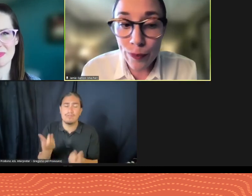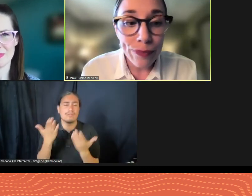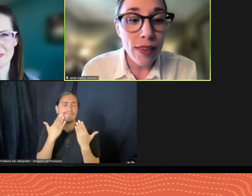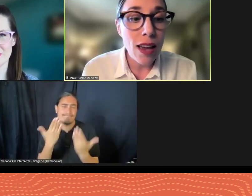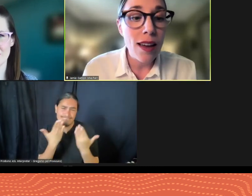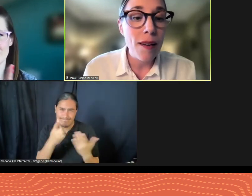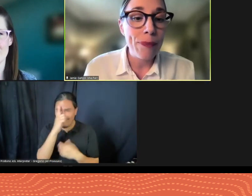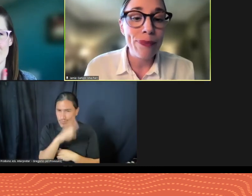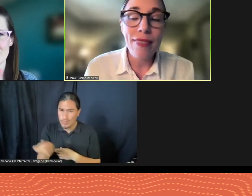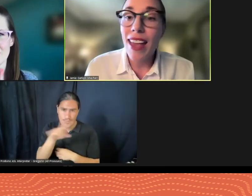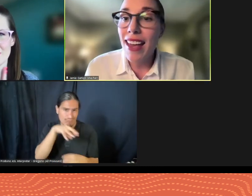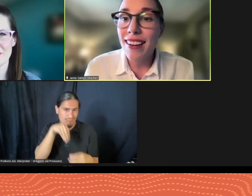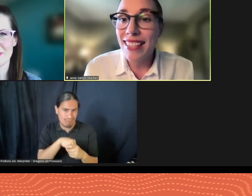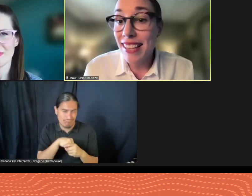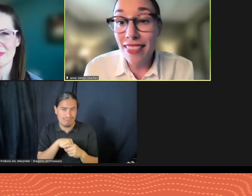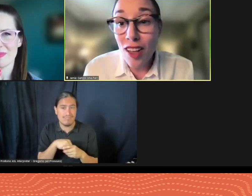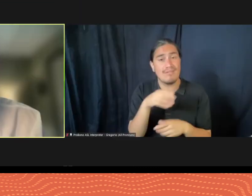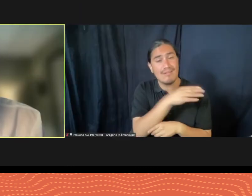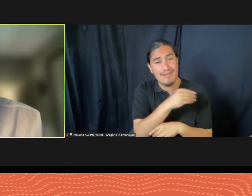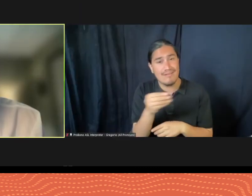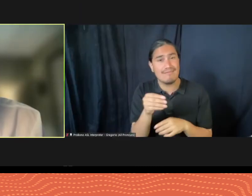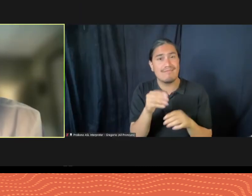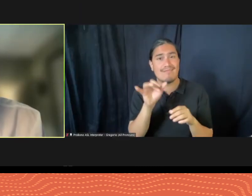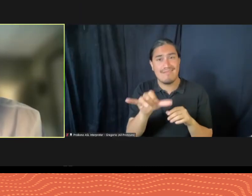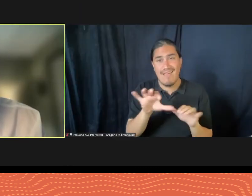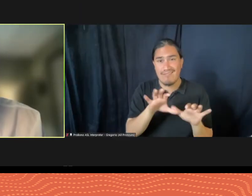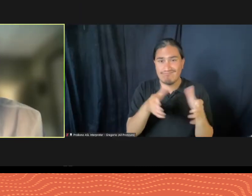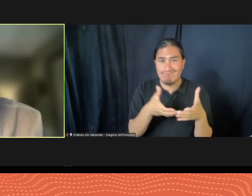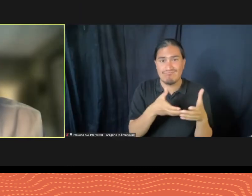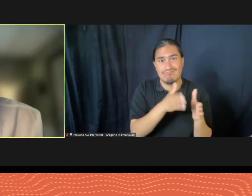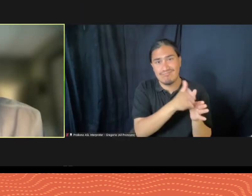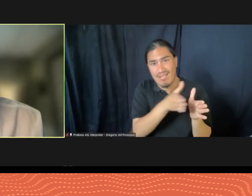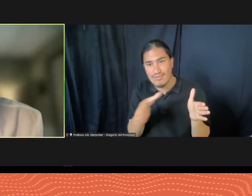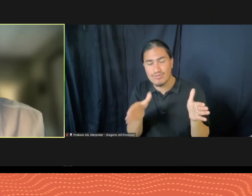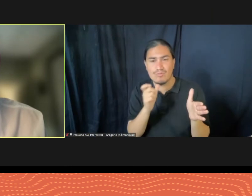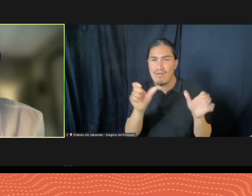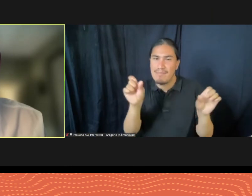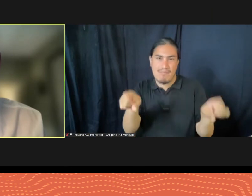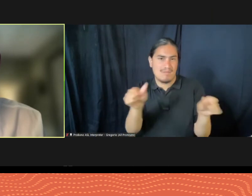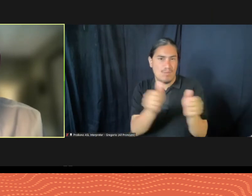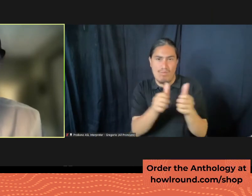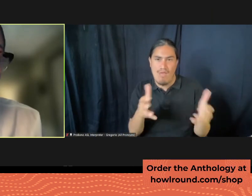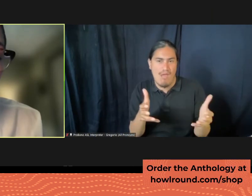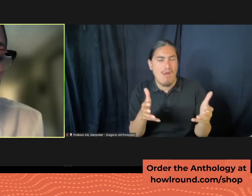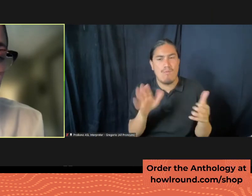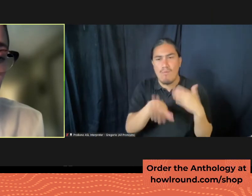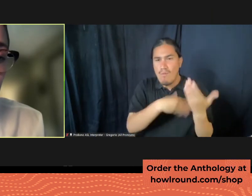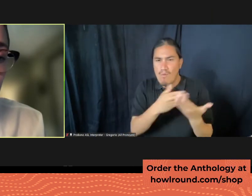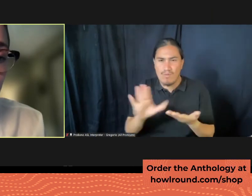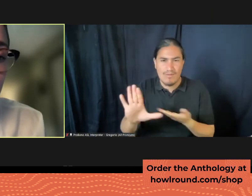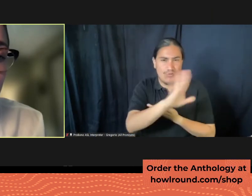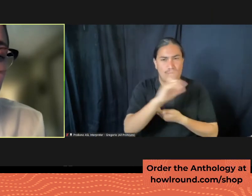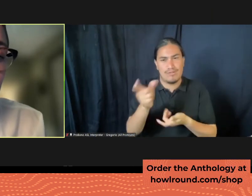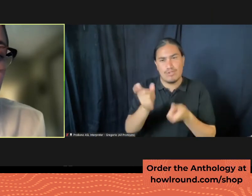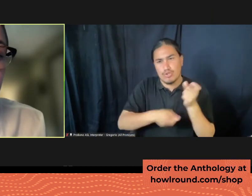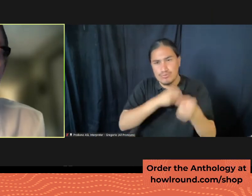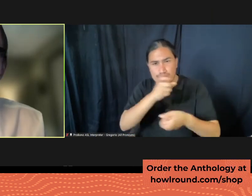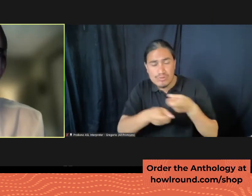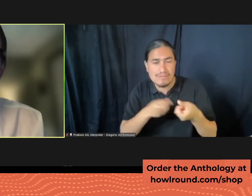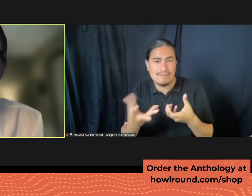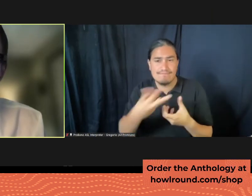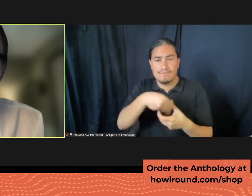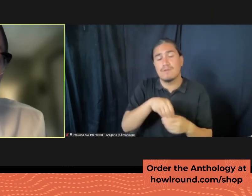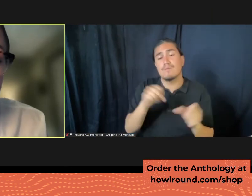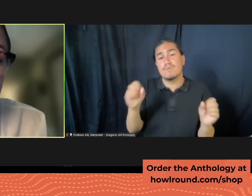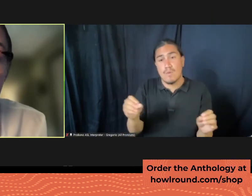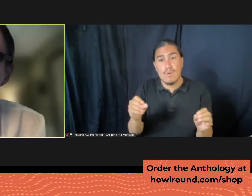you. And this anthology would not be possible without all of your contributions. So